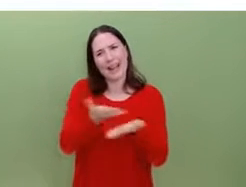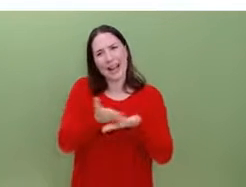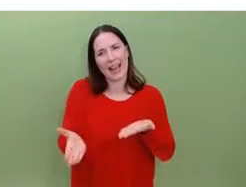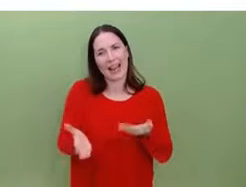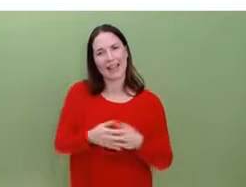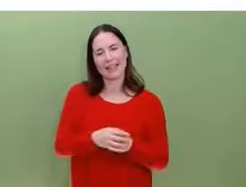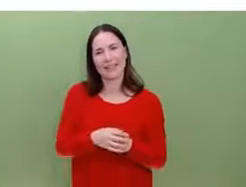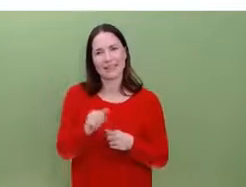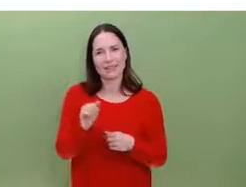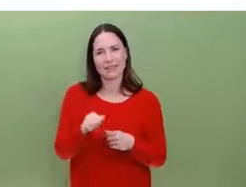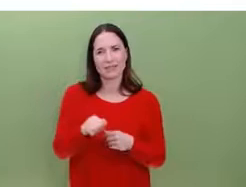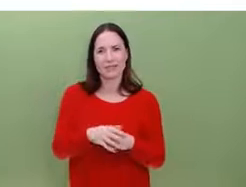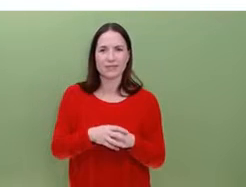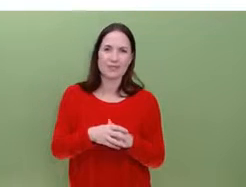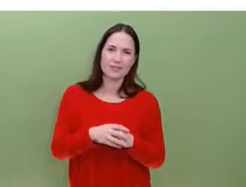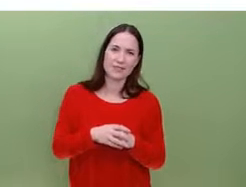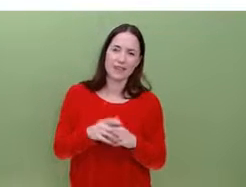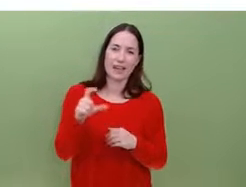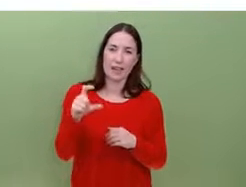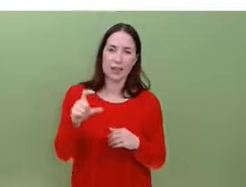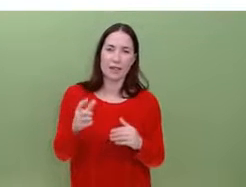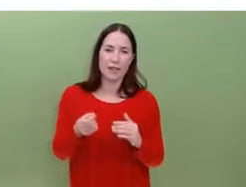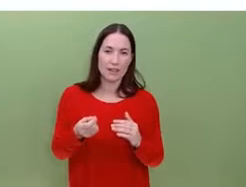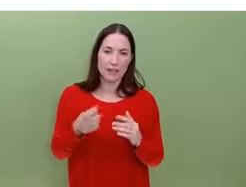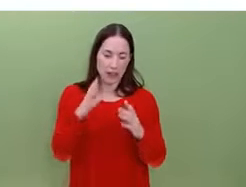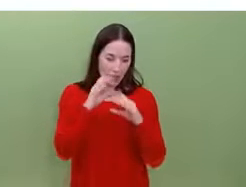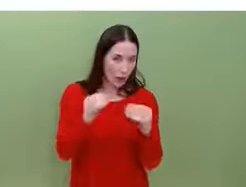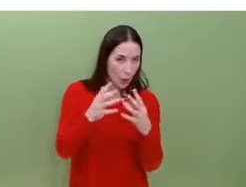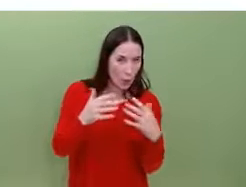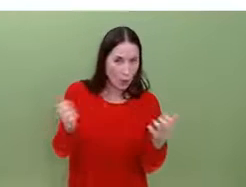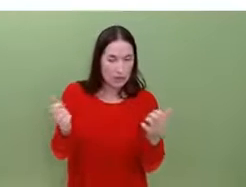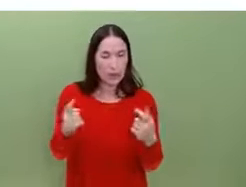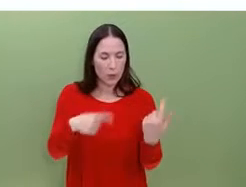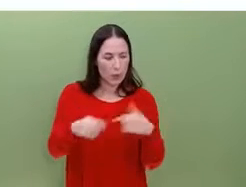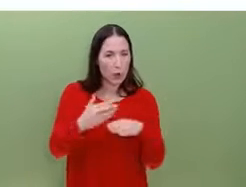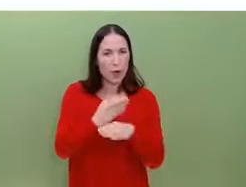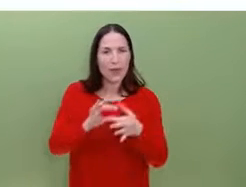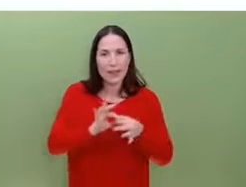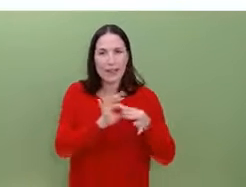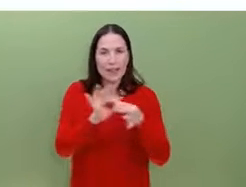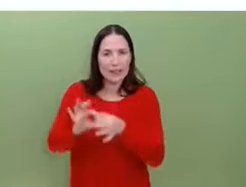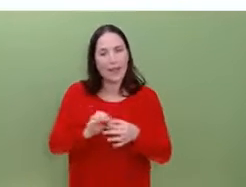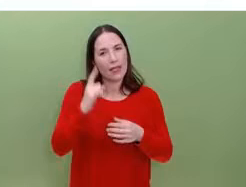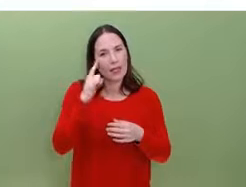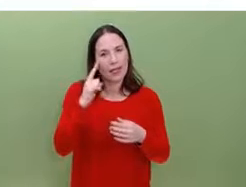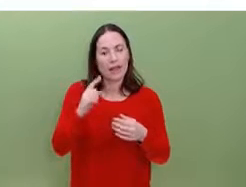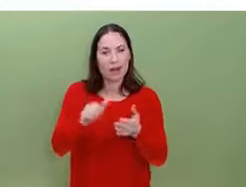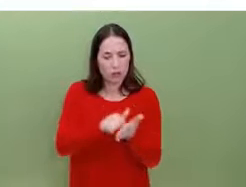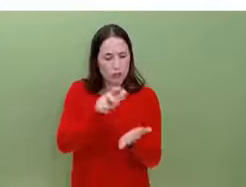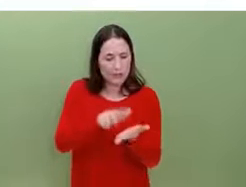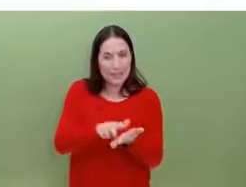Absolutely. So, audience, just to sort of add to that, we've been working collectively to try and think about the accreditation of